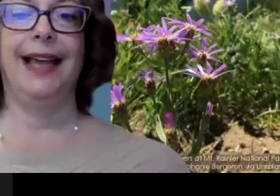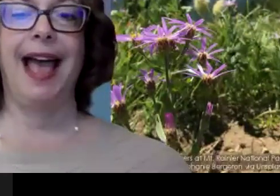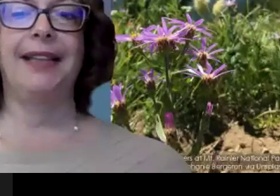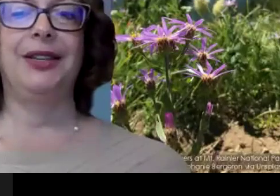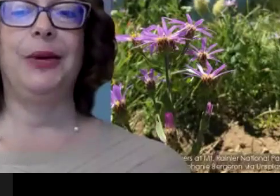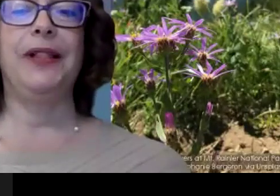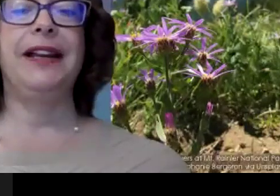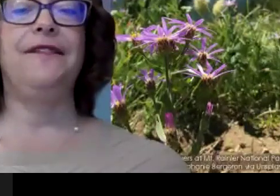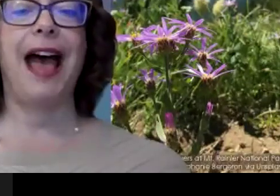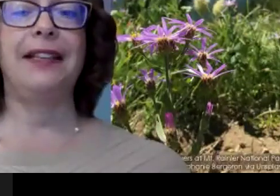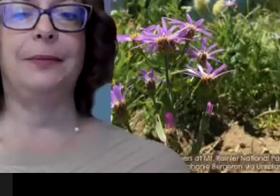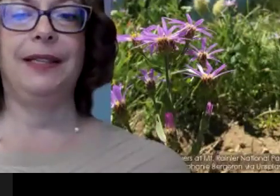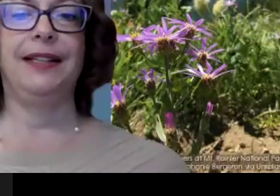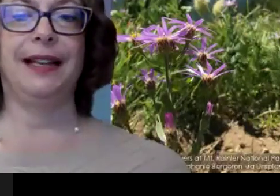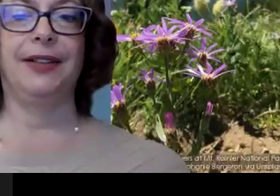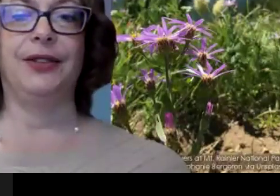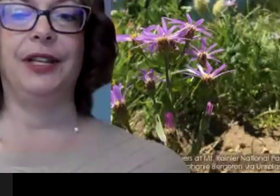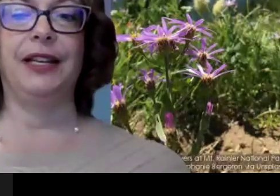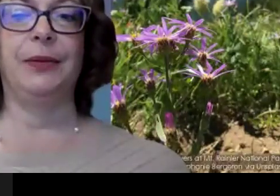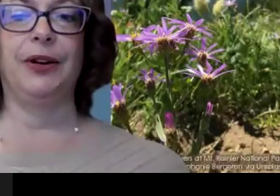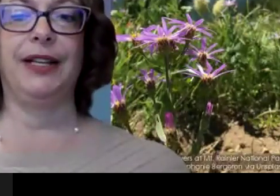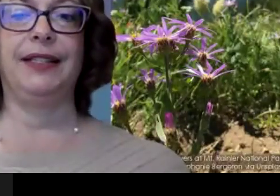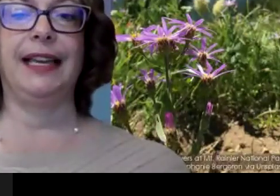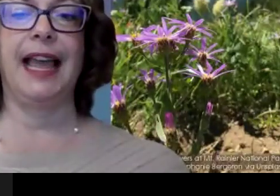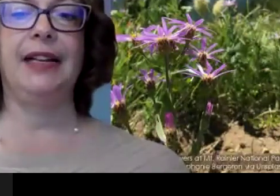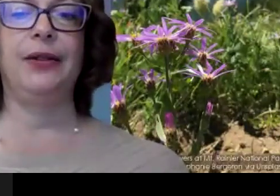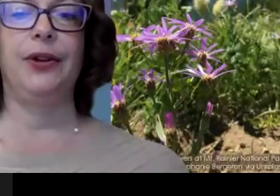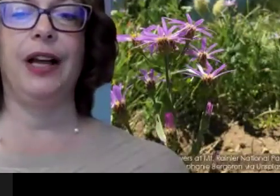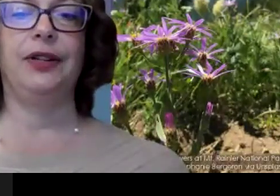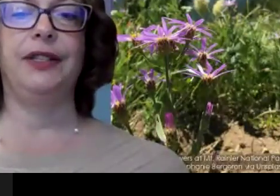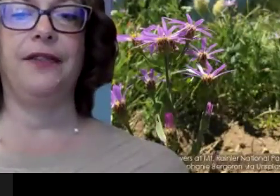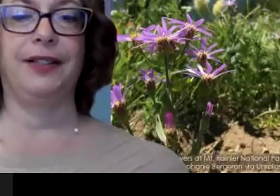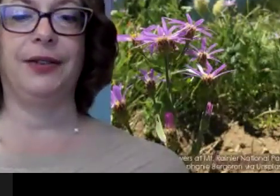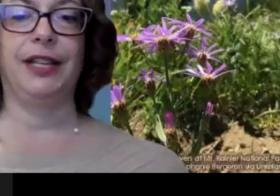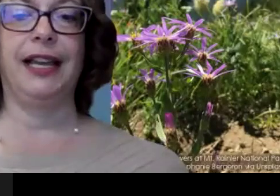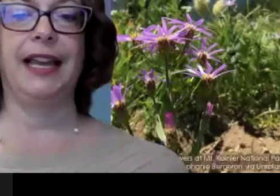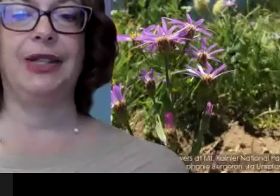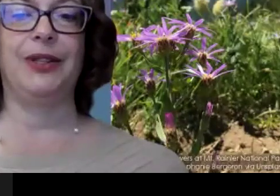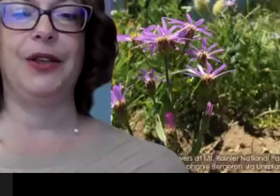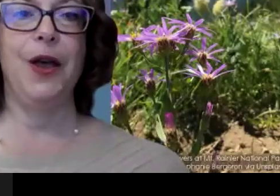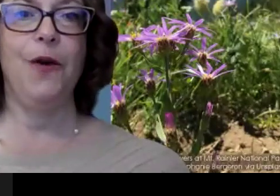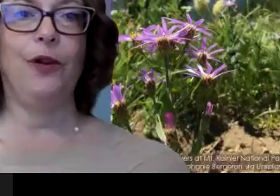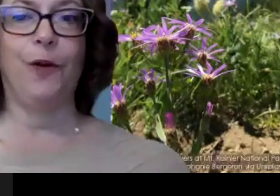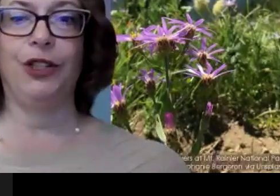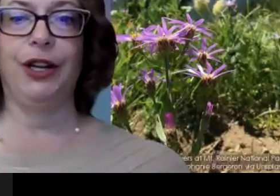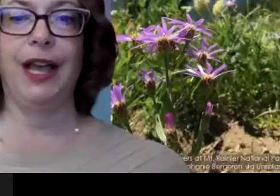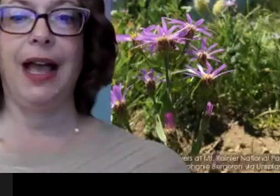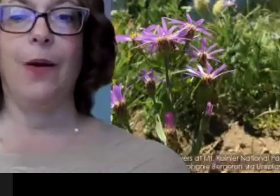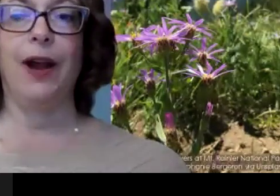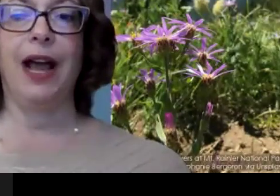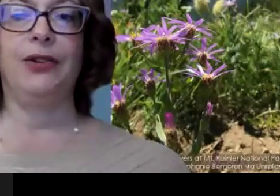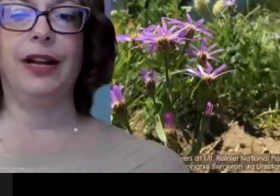pilot, has accumulated vast business and consulting experience gained through hundreds of consulting engagements for